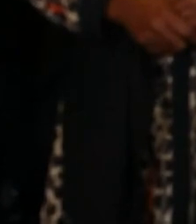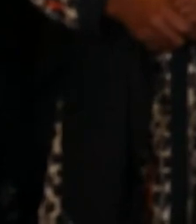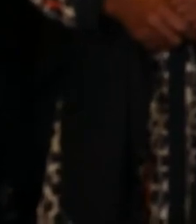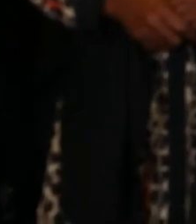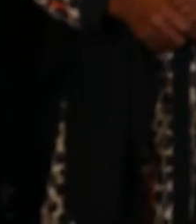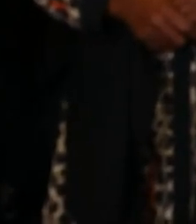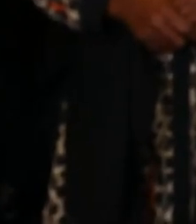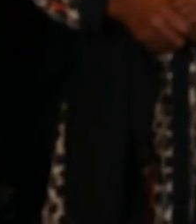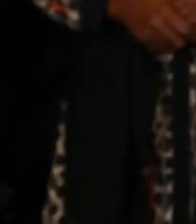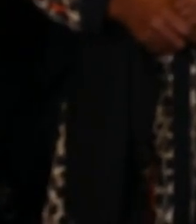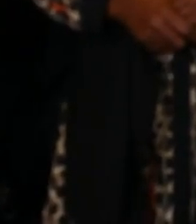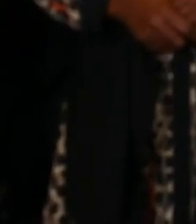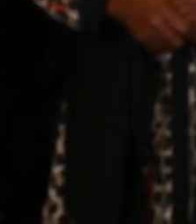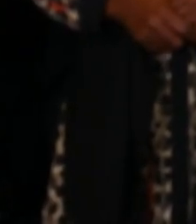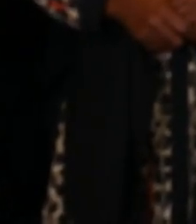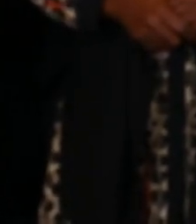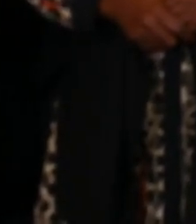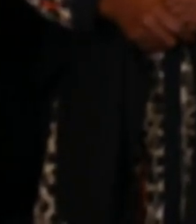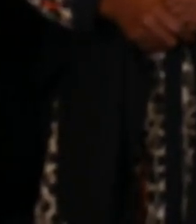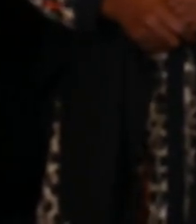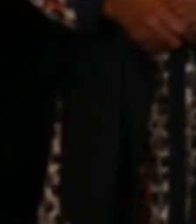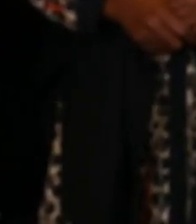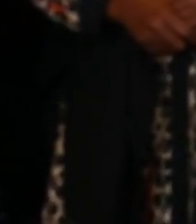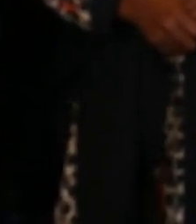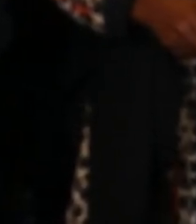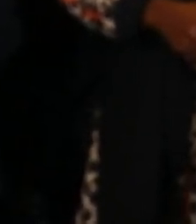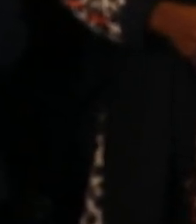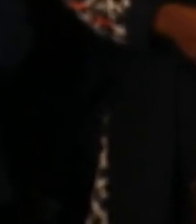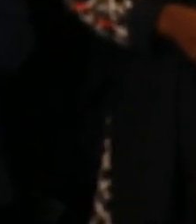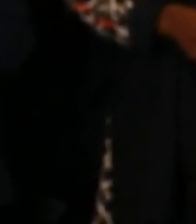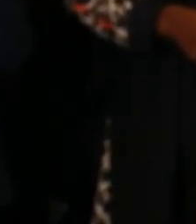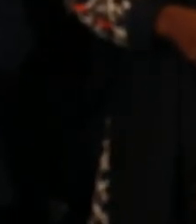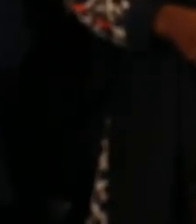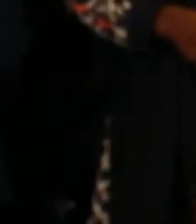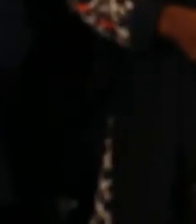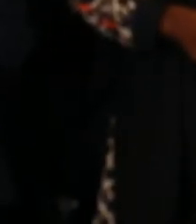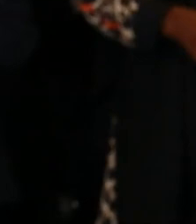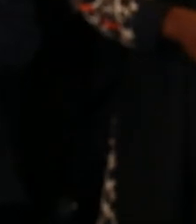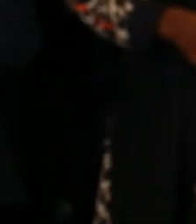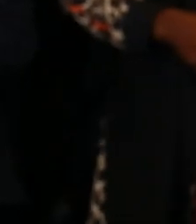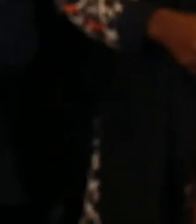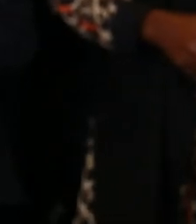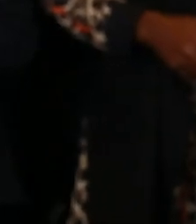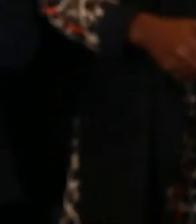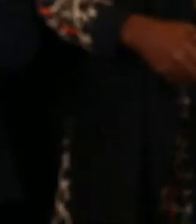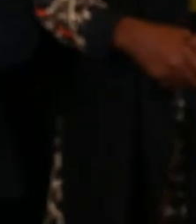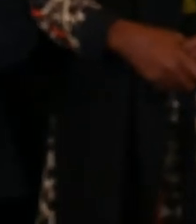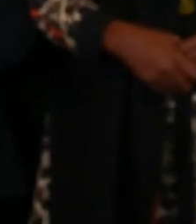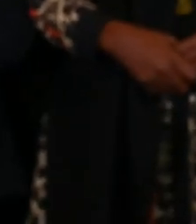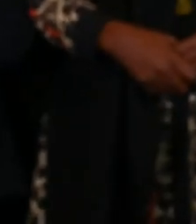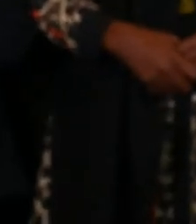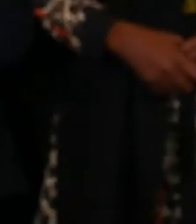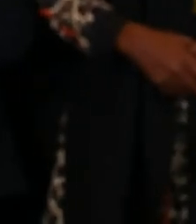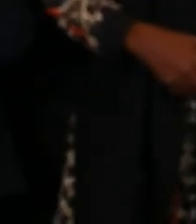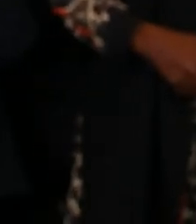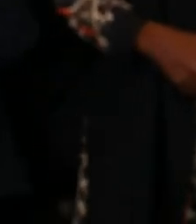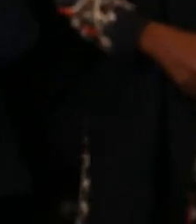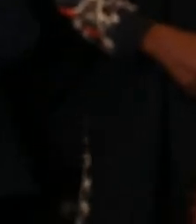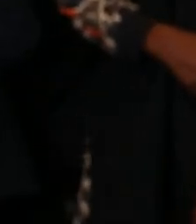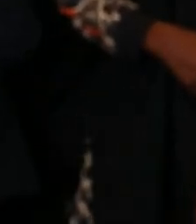a grandma. A grandma said, Pastor, I have I have two boys at home. But